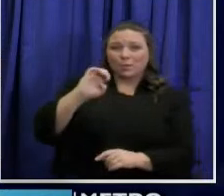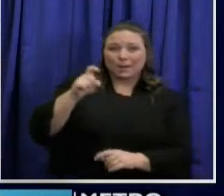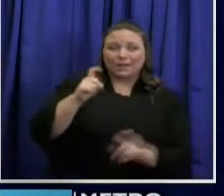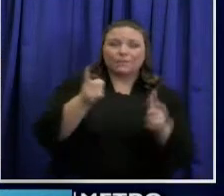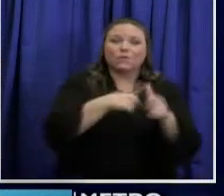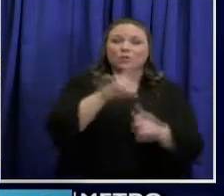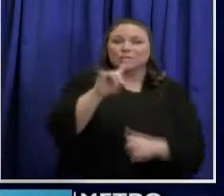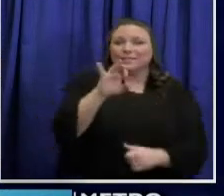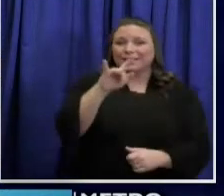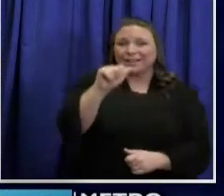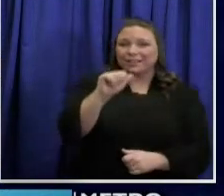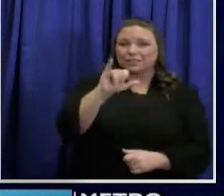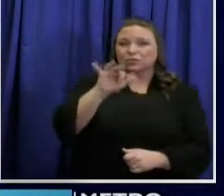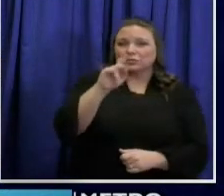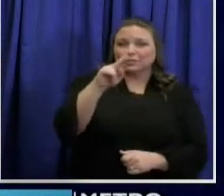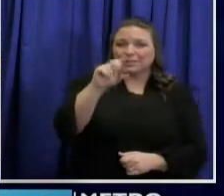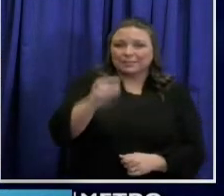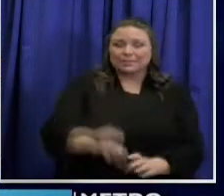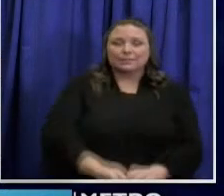DeCosta Jenkins.